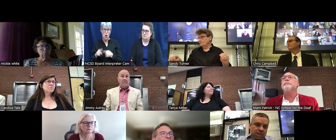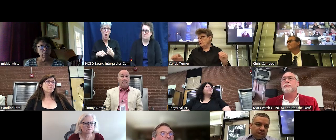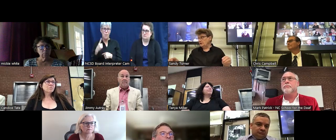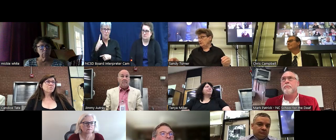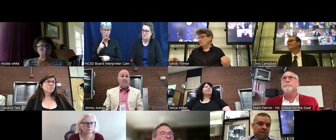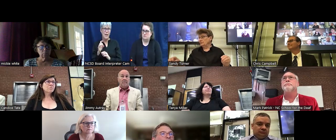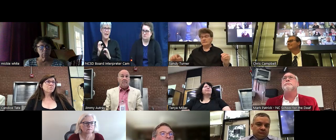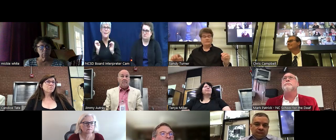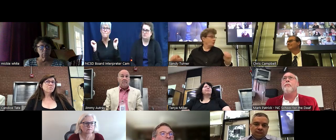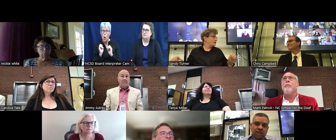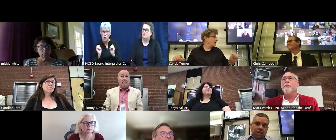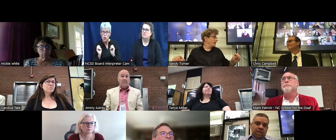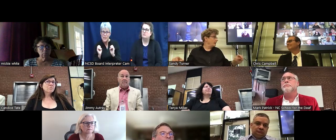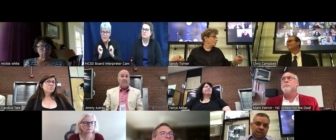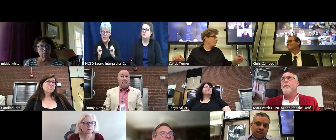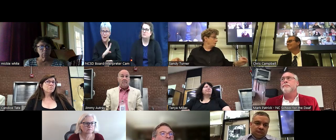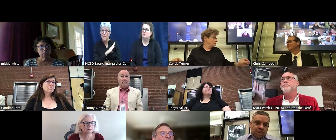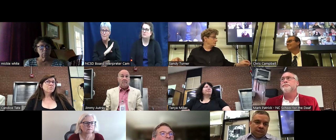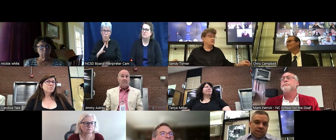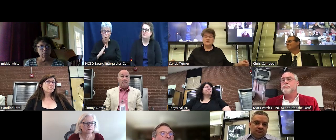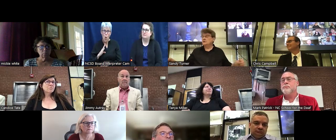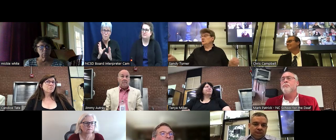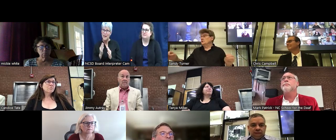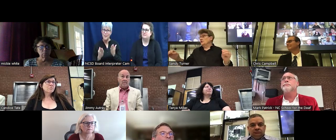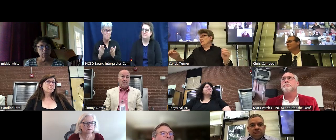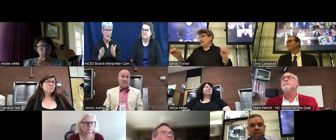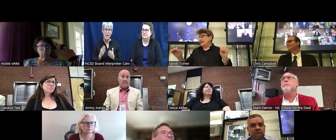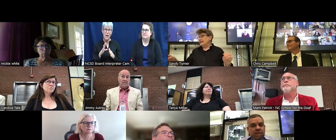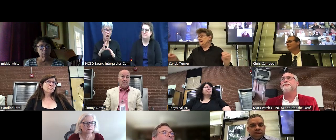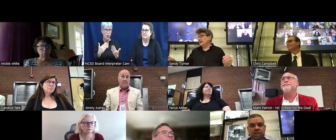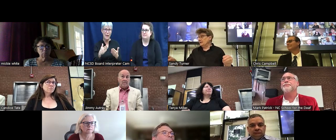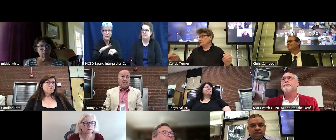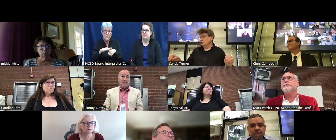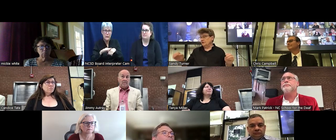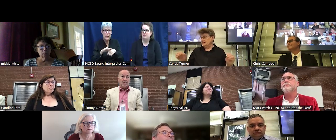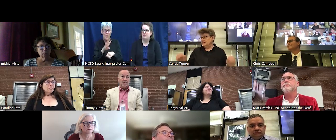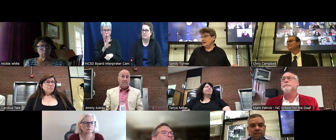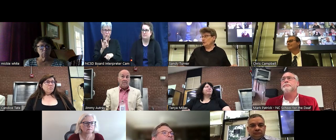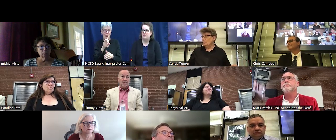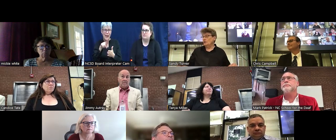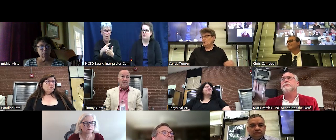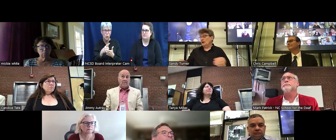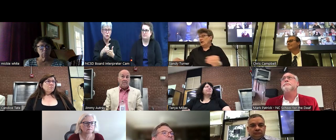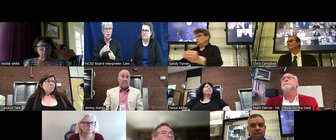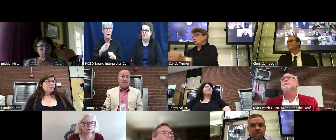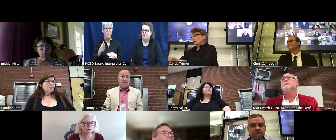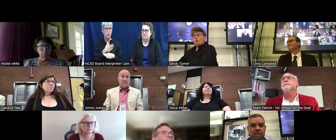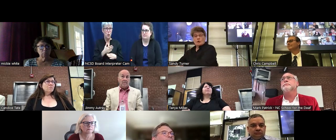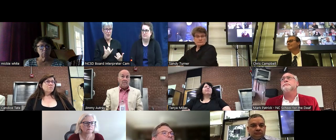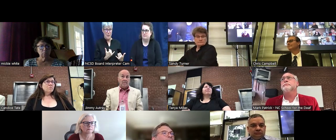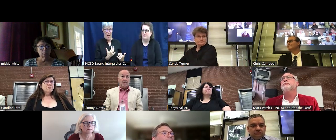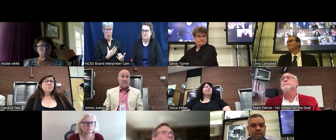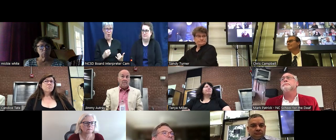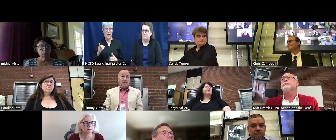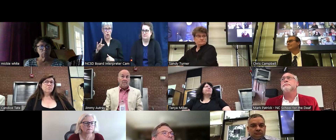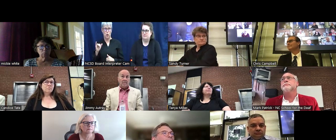board meeting with 48-hour notice anytime between now and July 1.